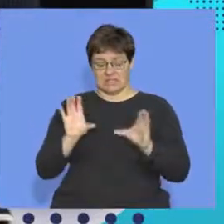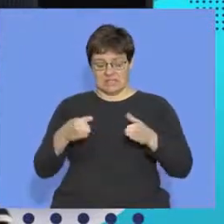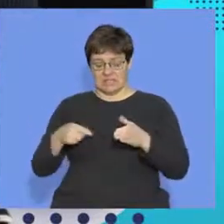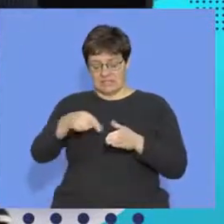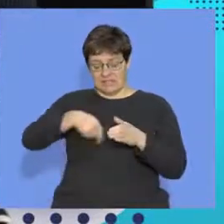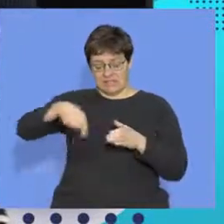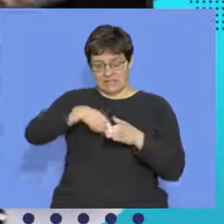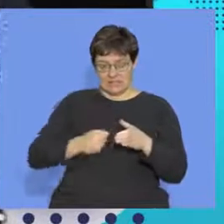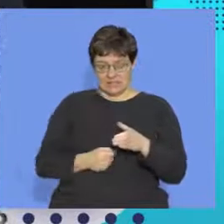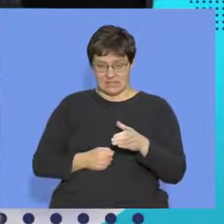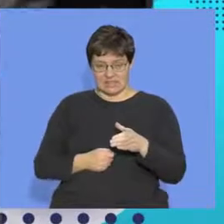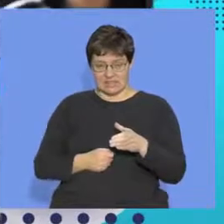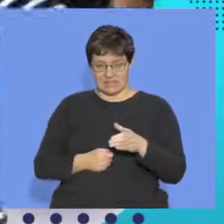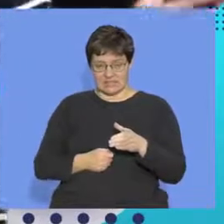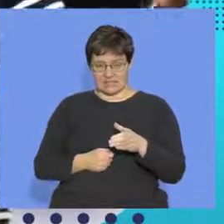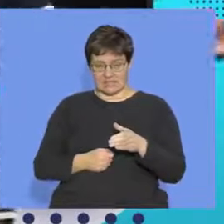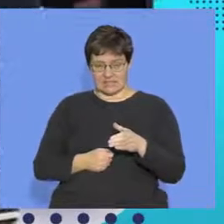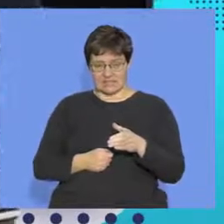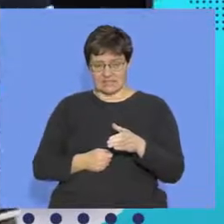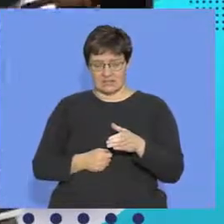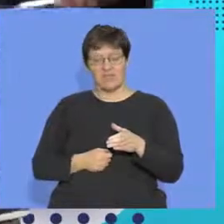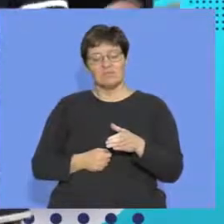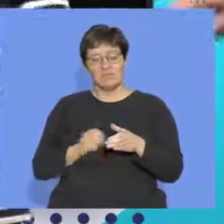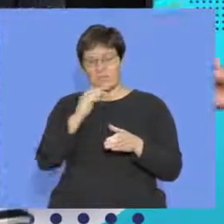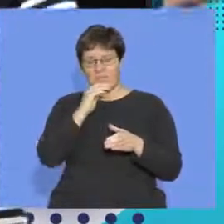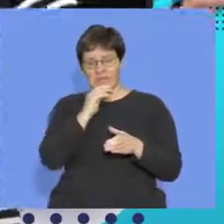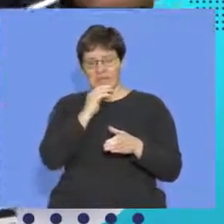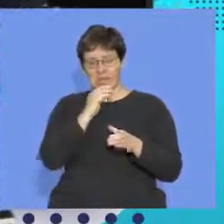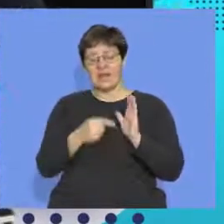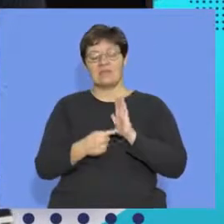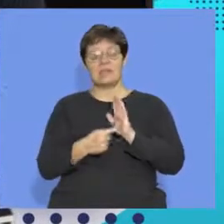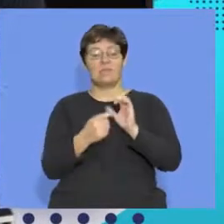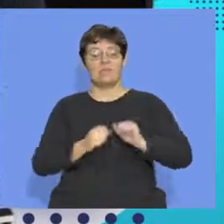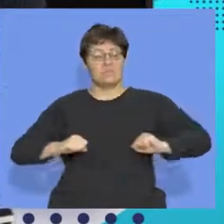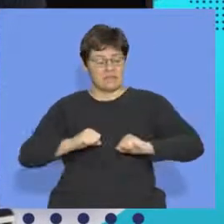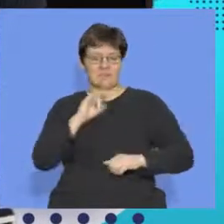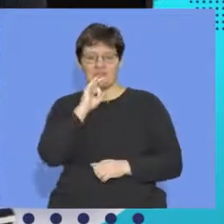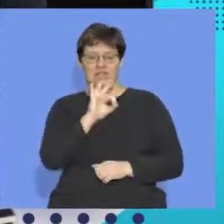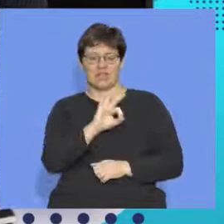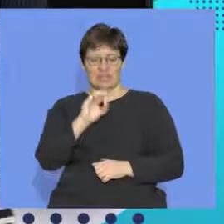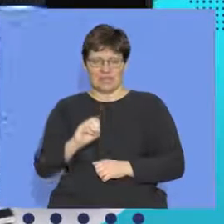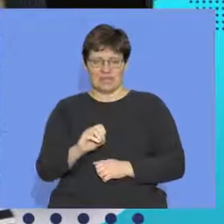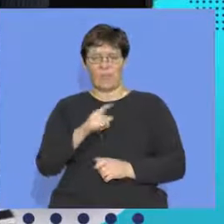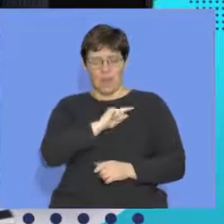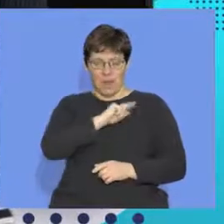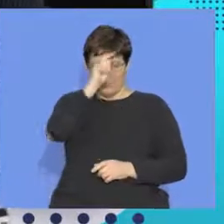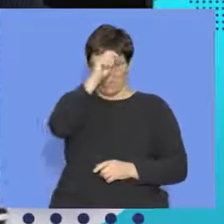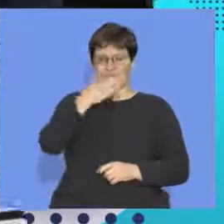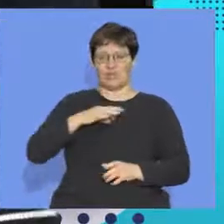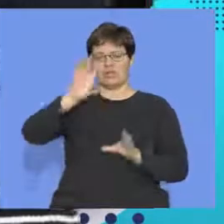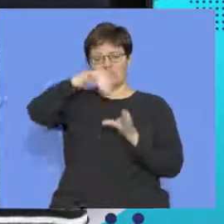you, the sample space is the sum of boys and girls in that class. Are we together? That's the sample